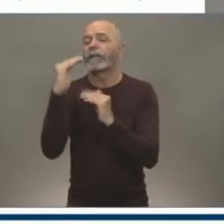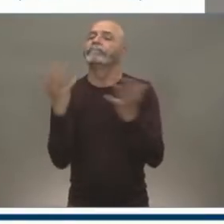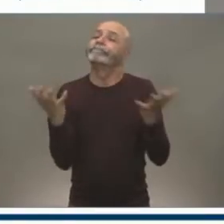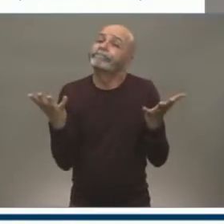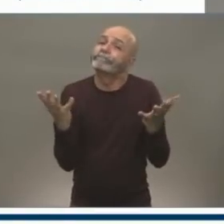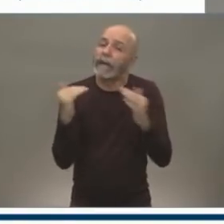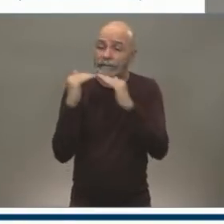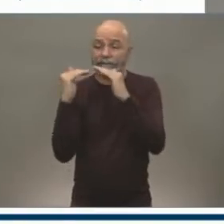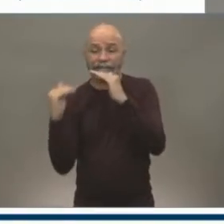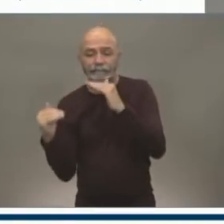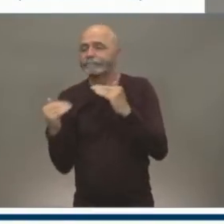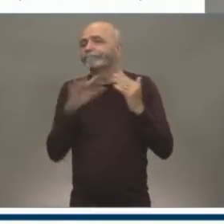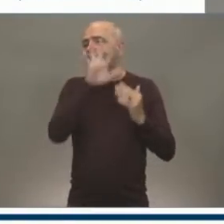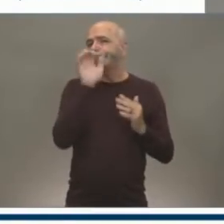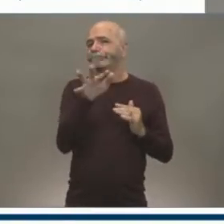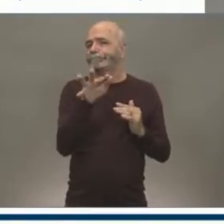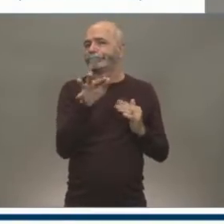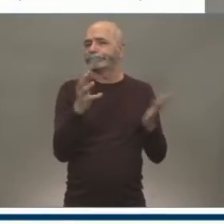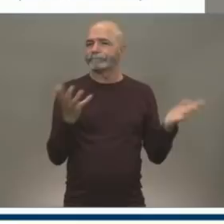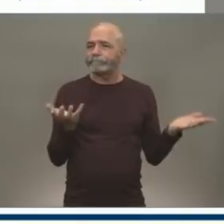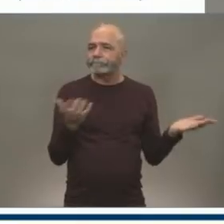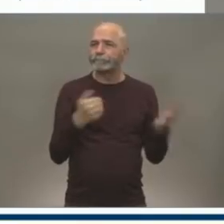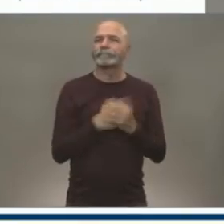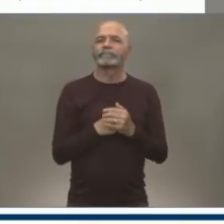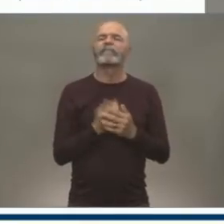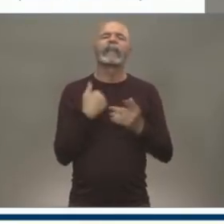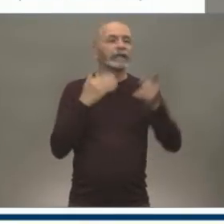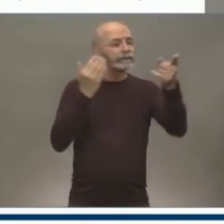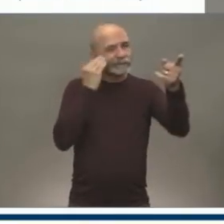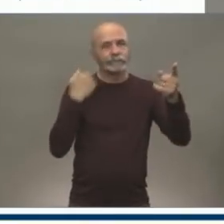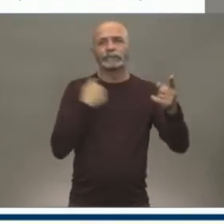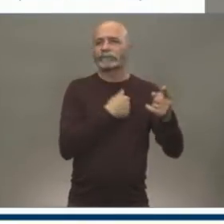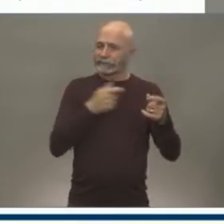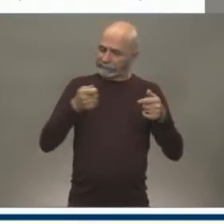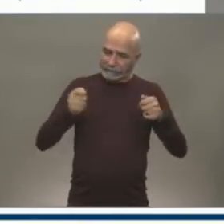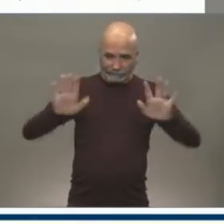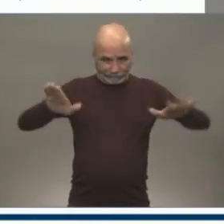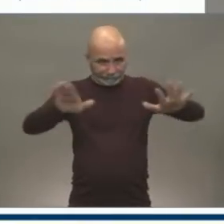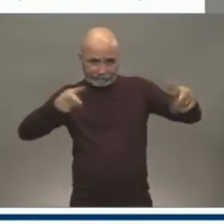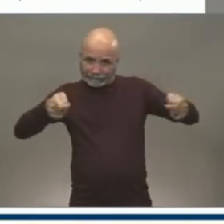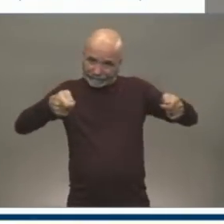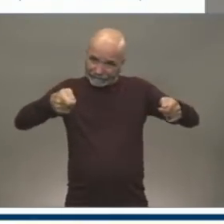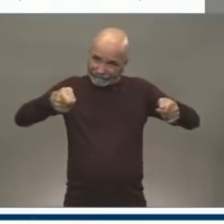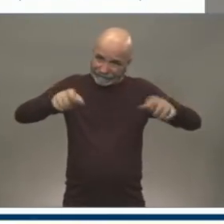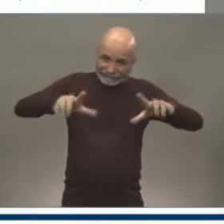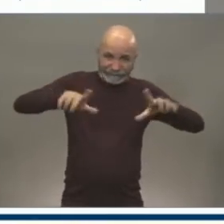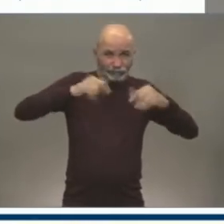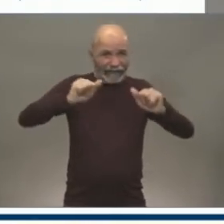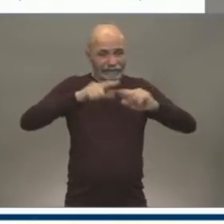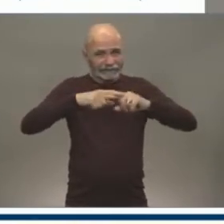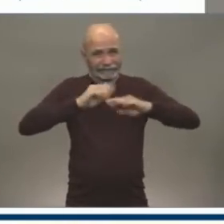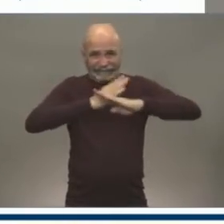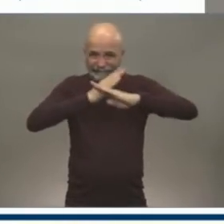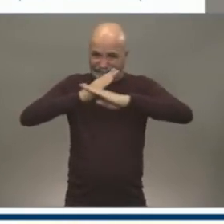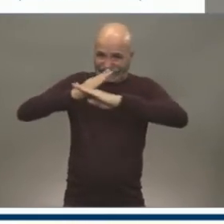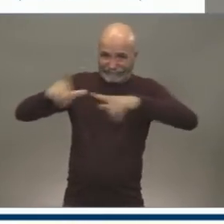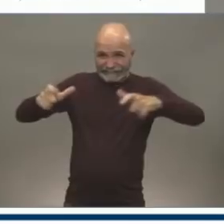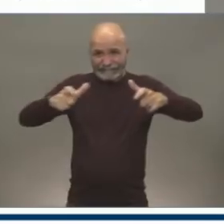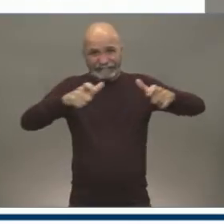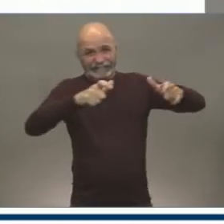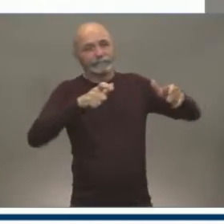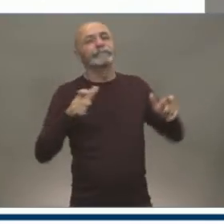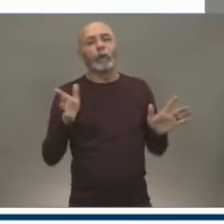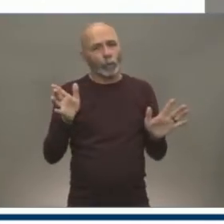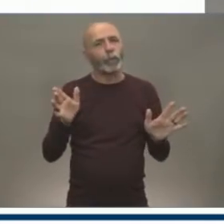There's a lot of good work going on right now to contain the spread of the virus, but we were just day 2 into implementing our tight restrictions